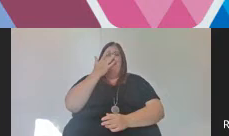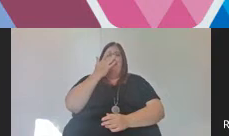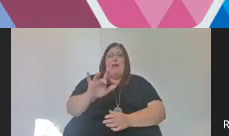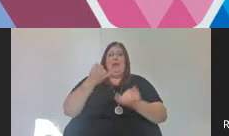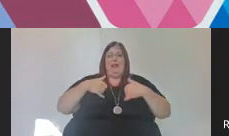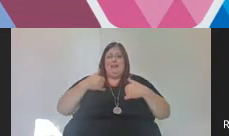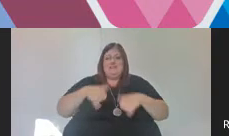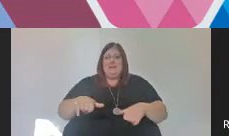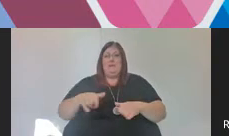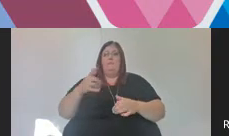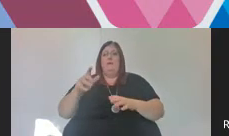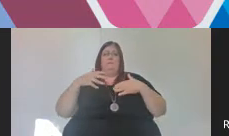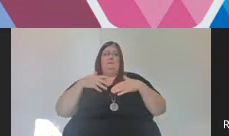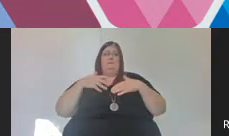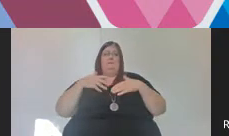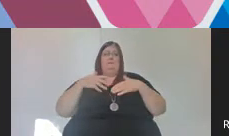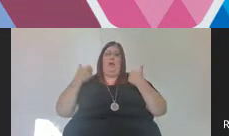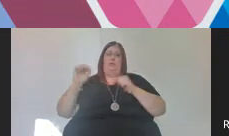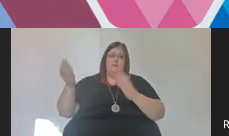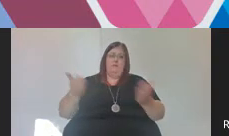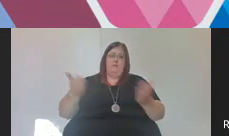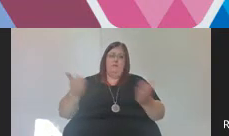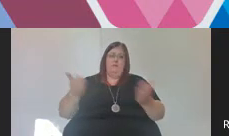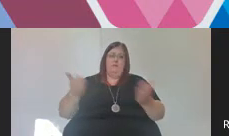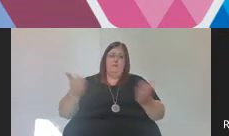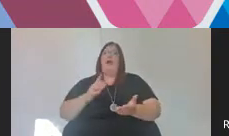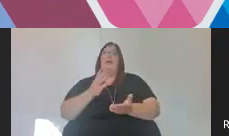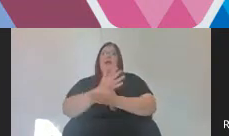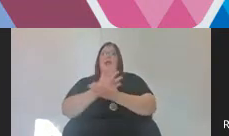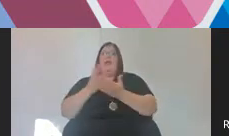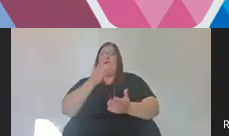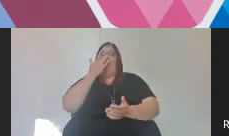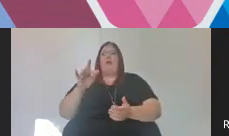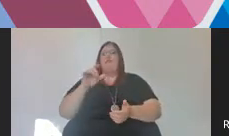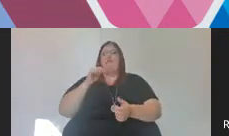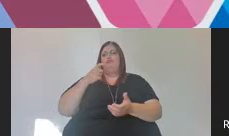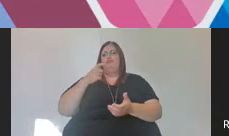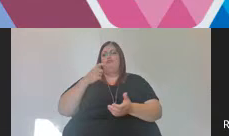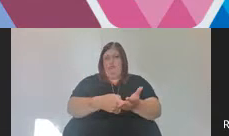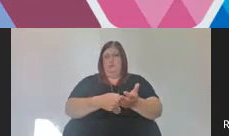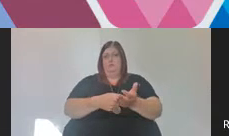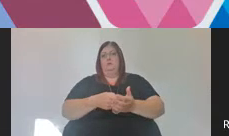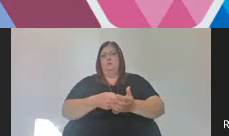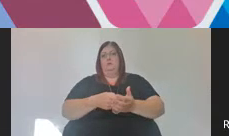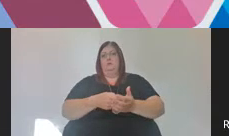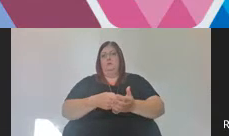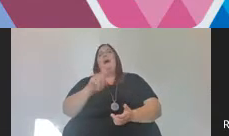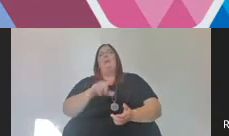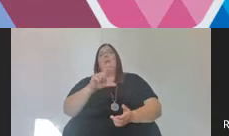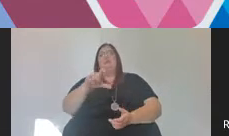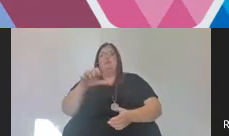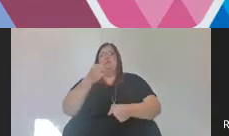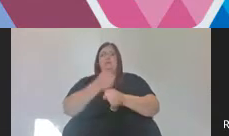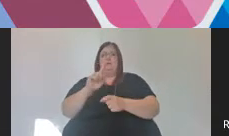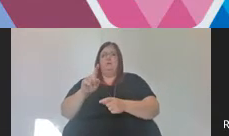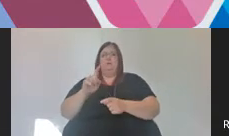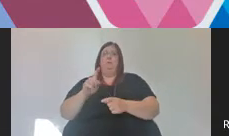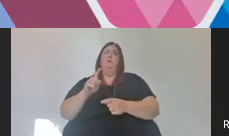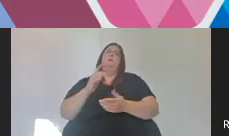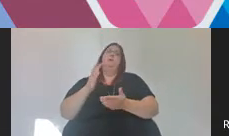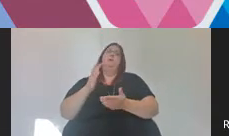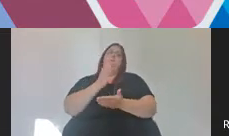illness by health services and unnecessary referrals by them and the CCG to social care